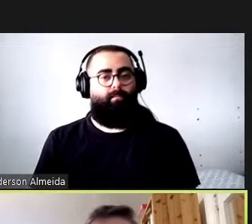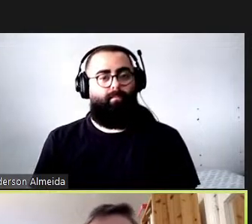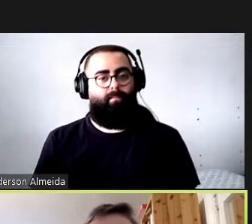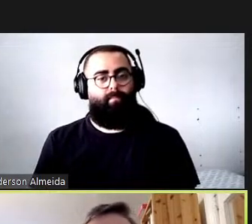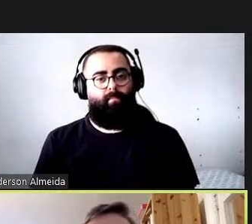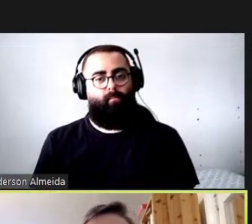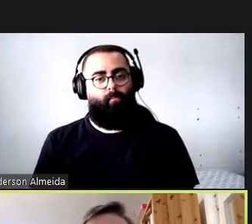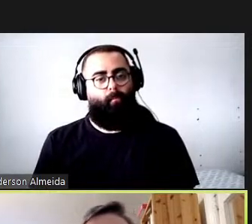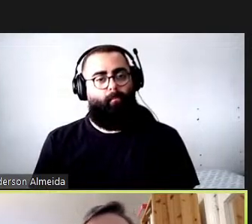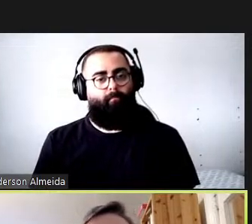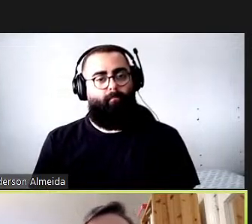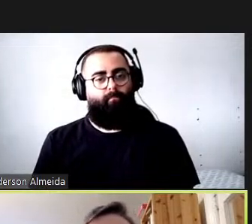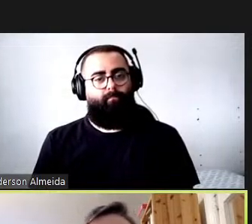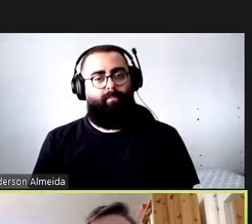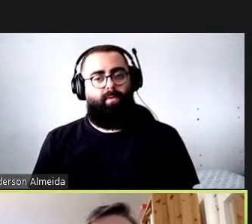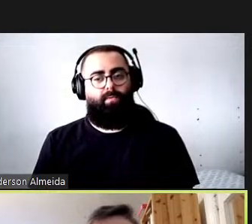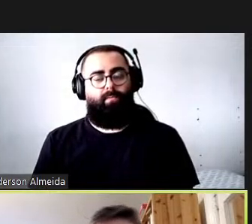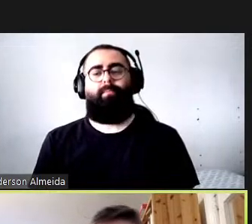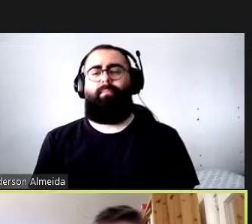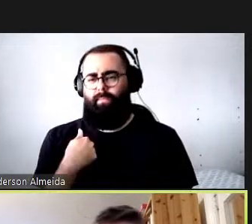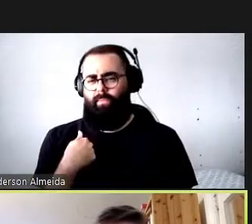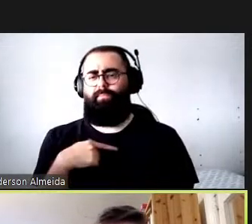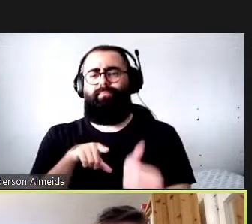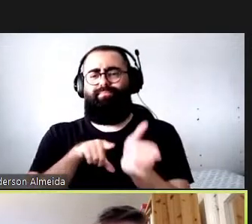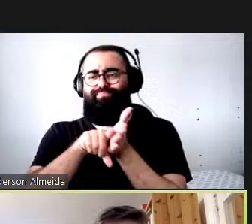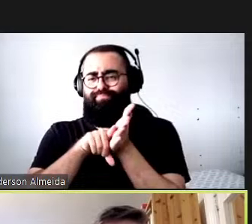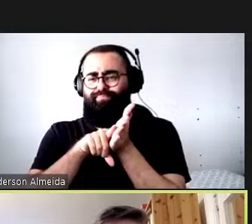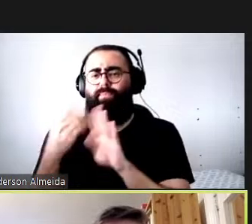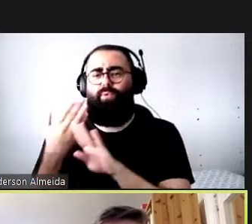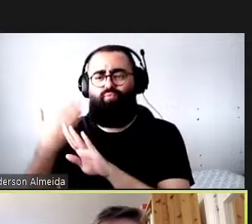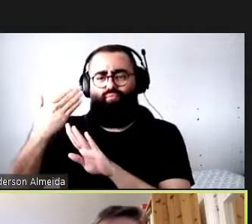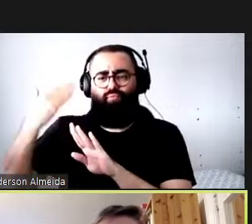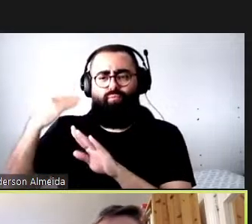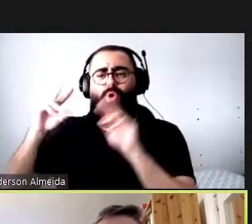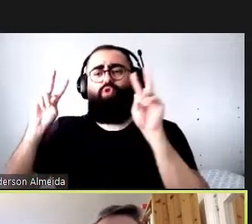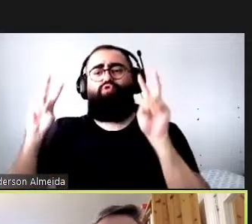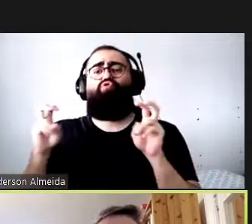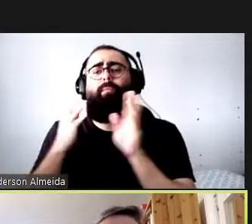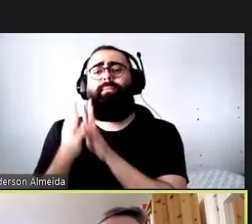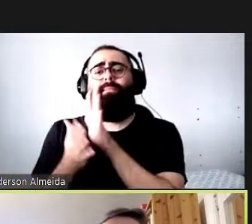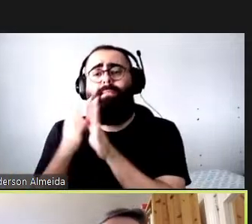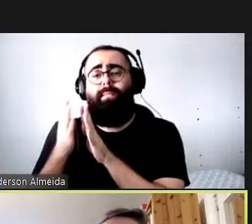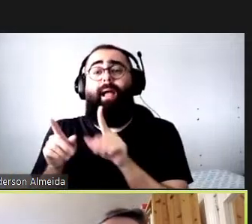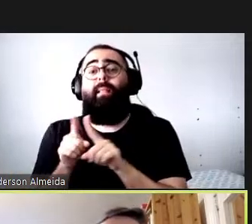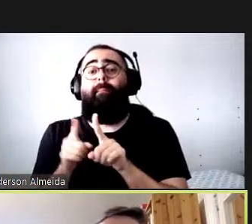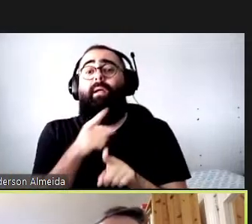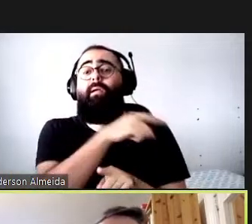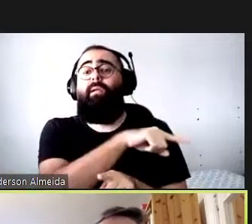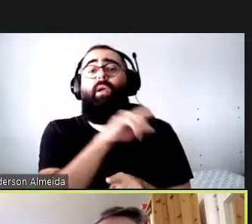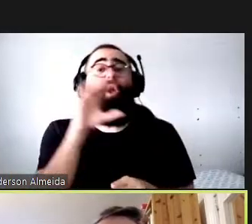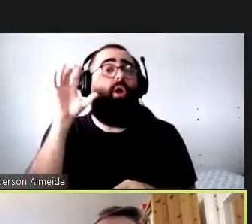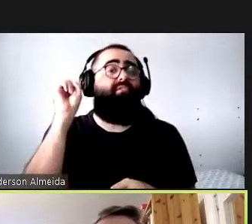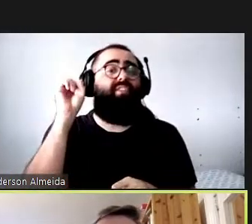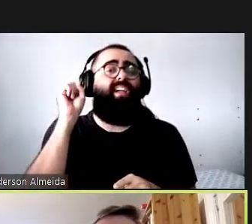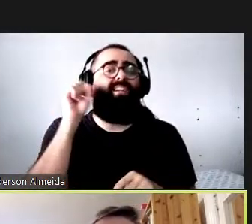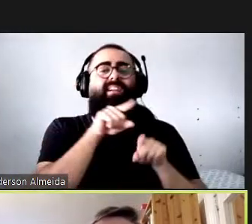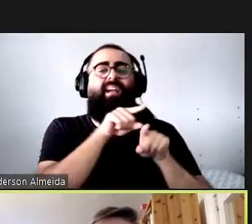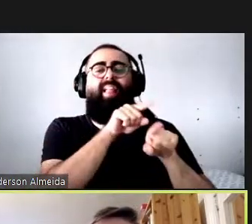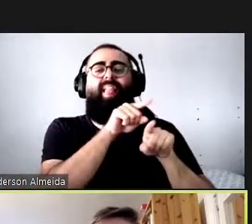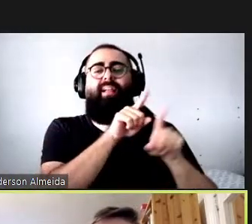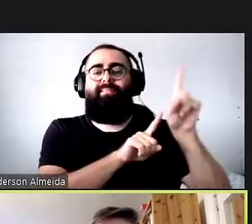A lot of the work that I have done, both on sign language and on co-speech gesture, has